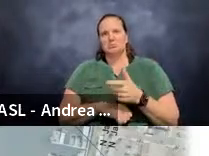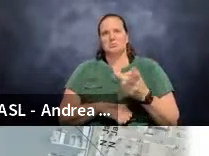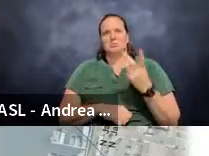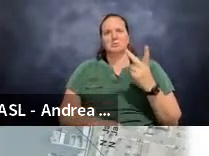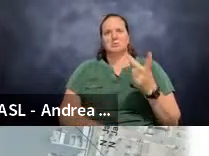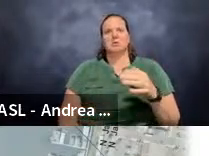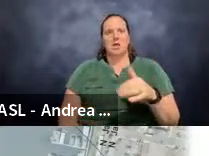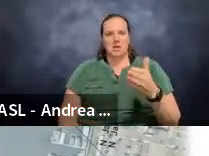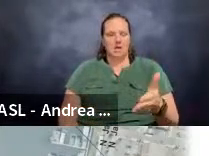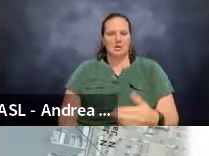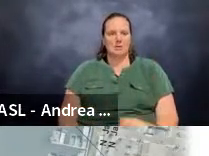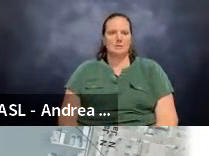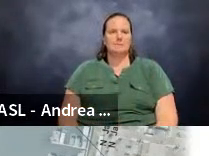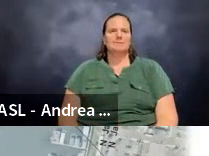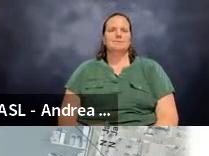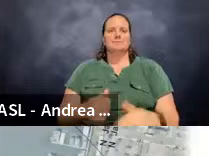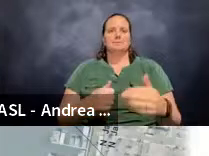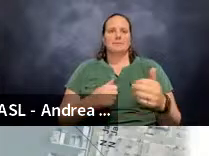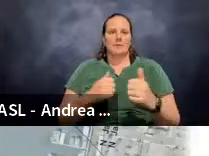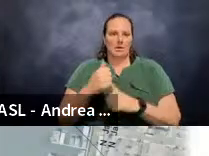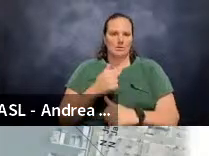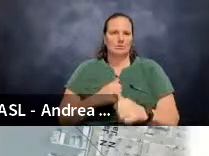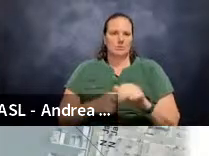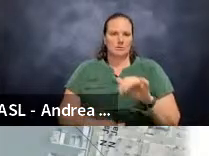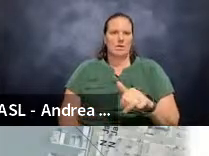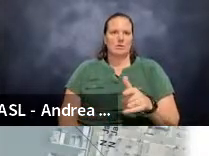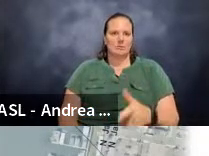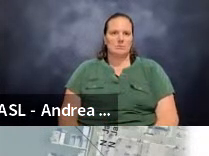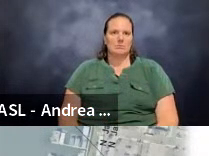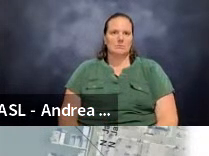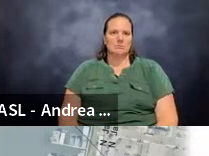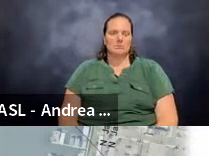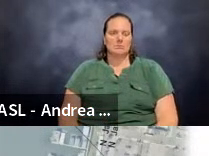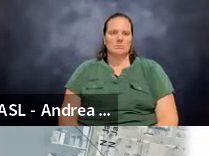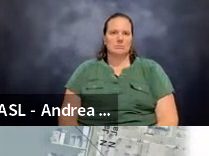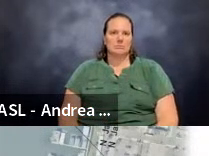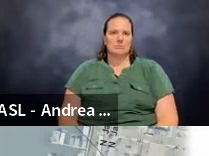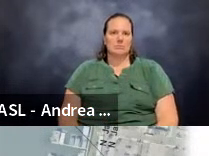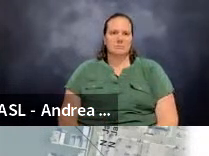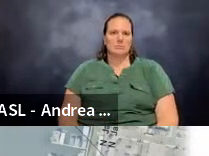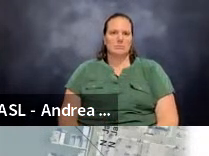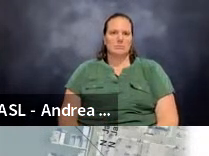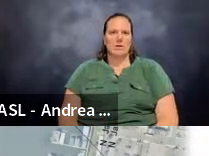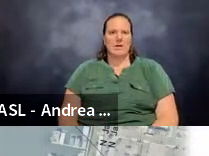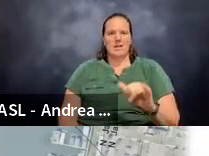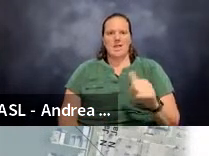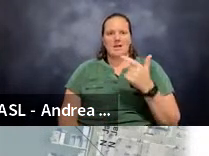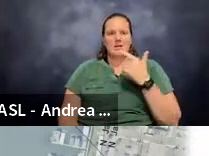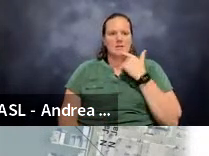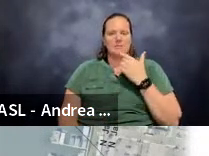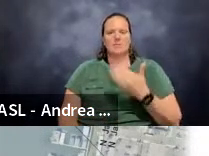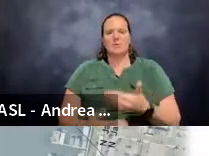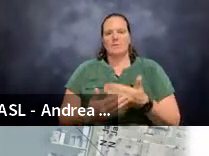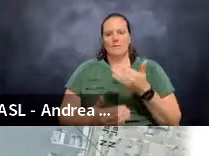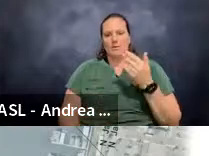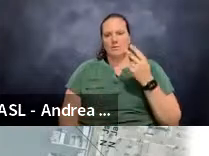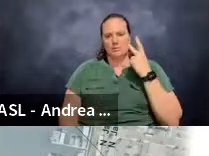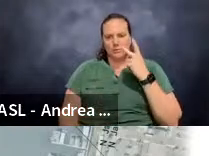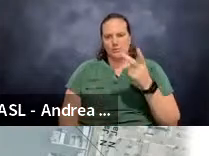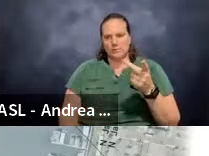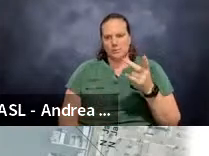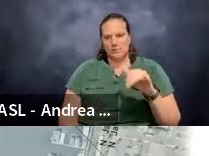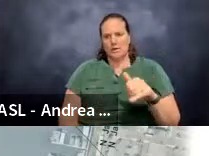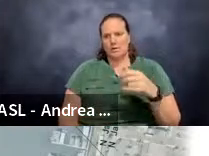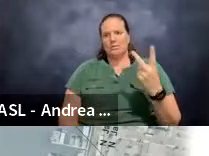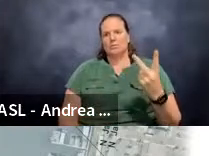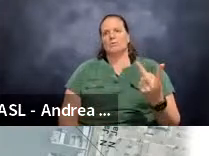is there. It's underneath the line work. And then, as I said earlier, you can see the